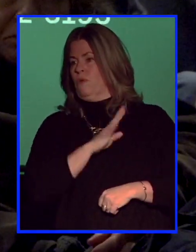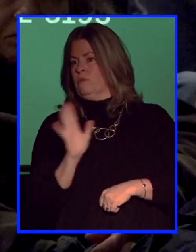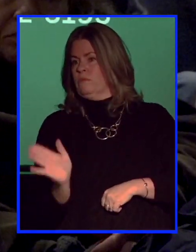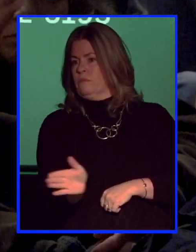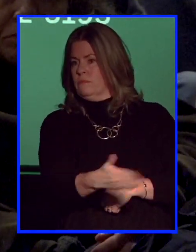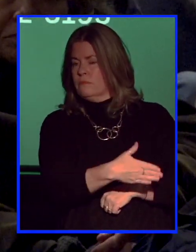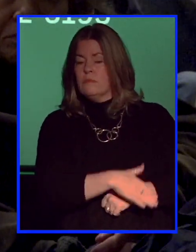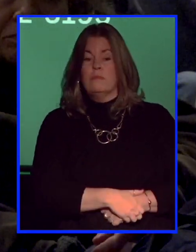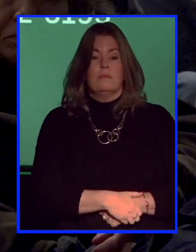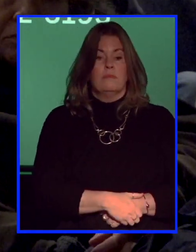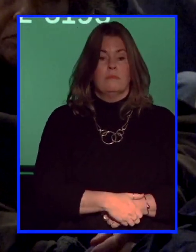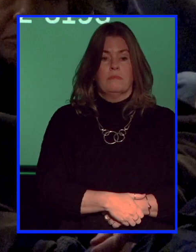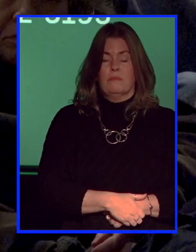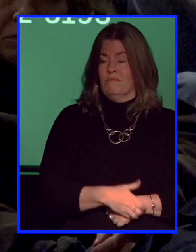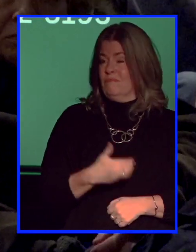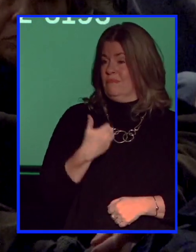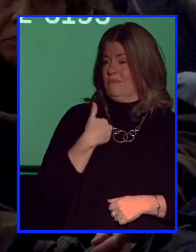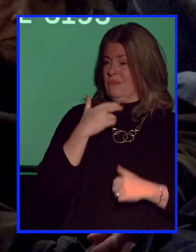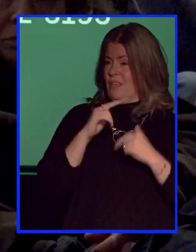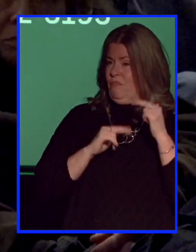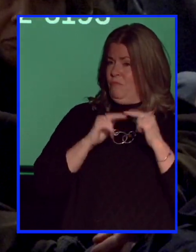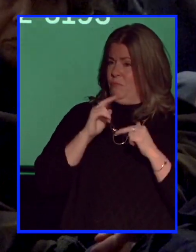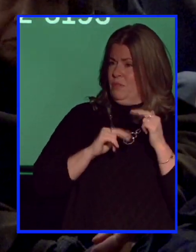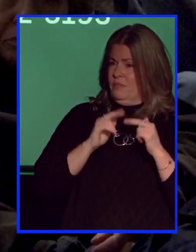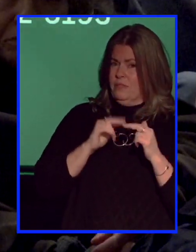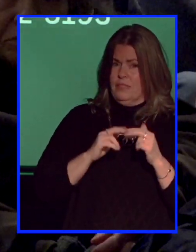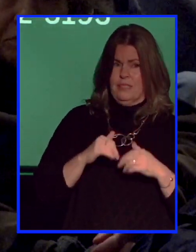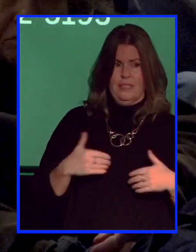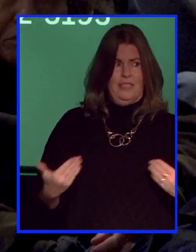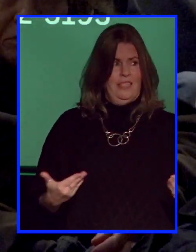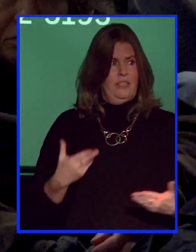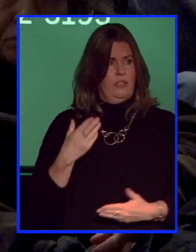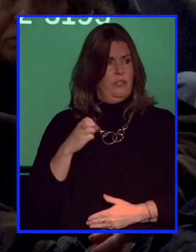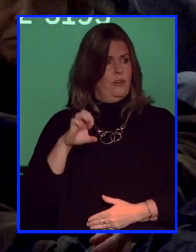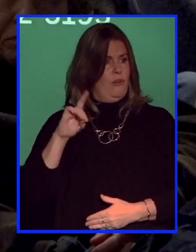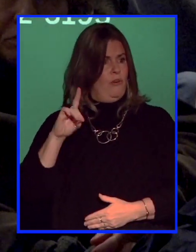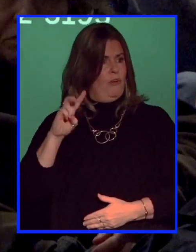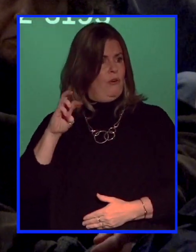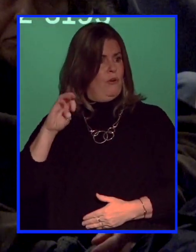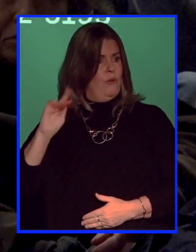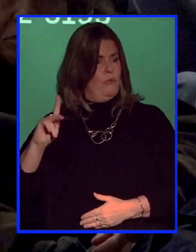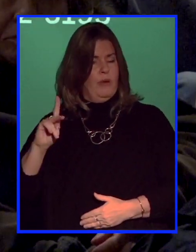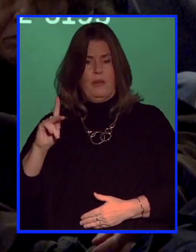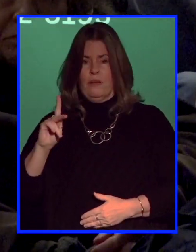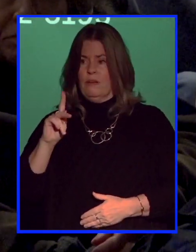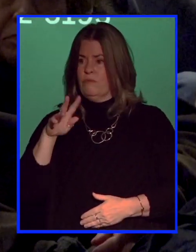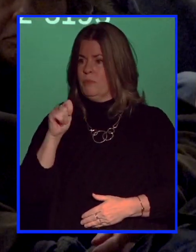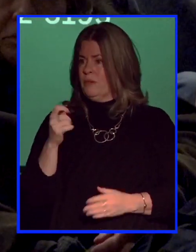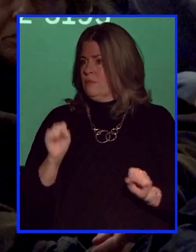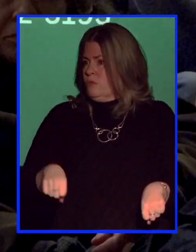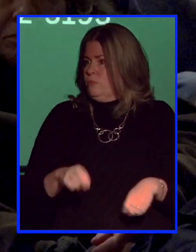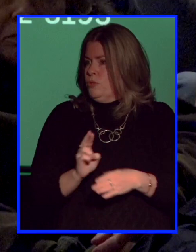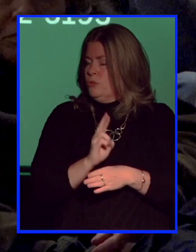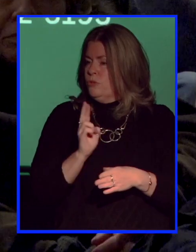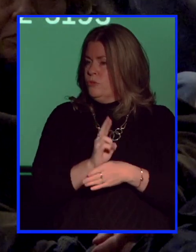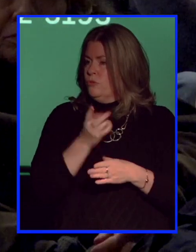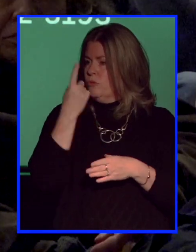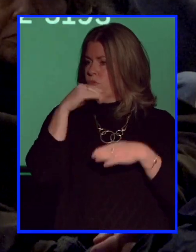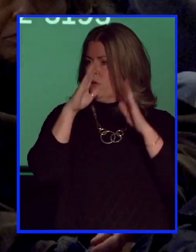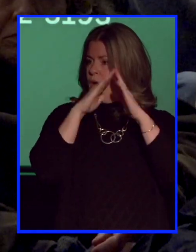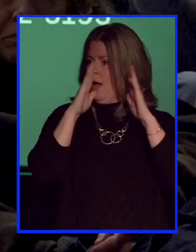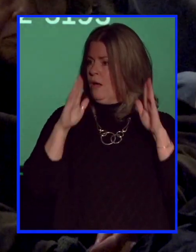There's buildings here in Hartford, Vermont that could be used as